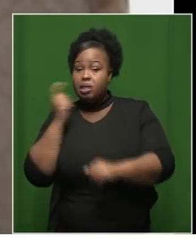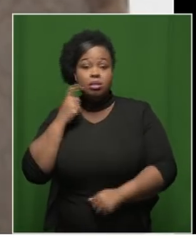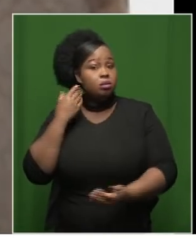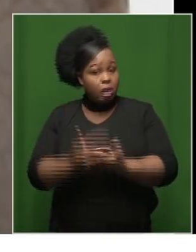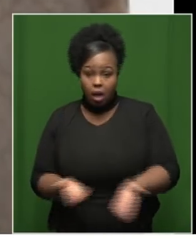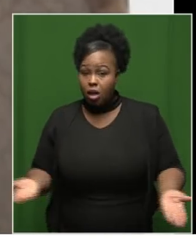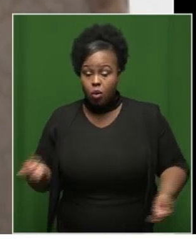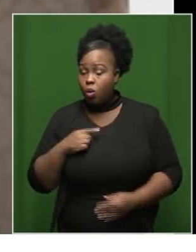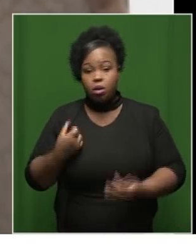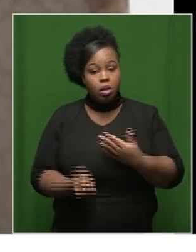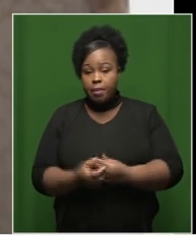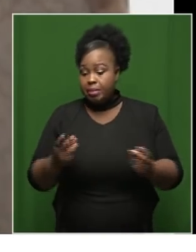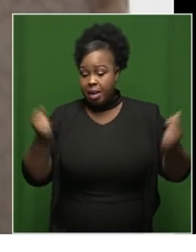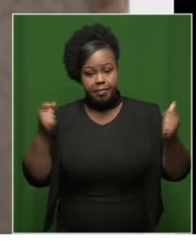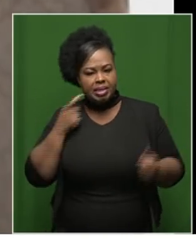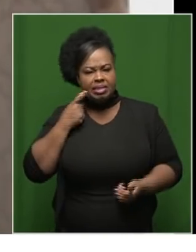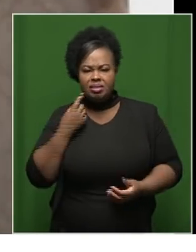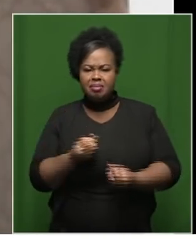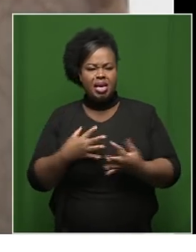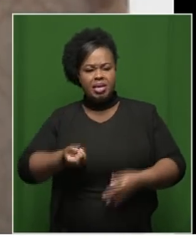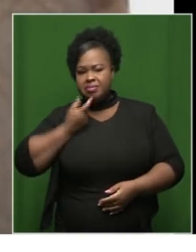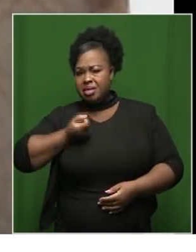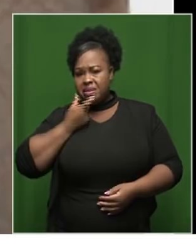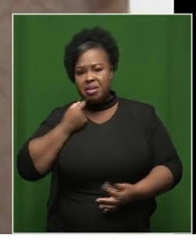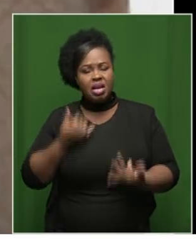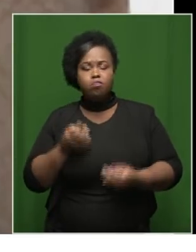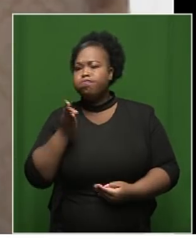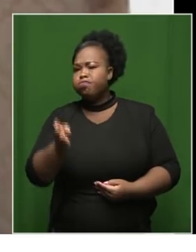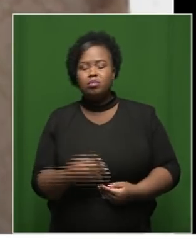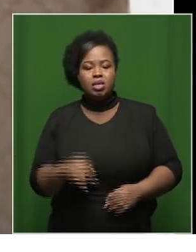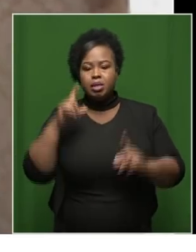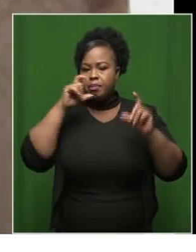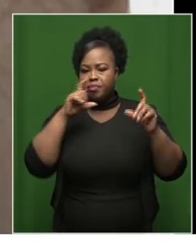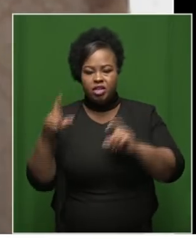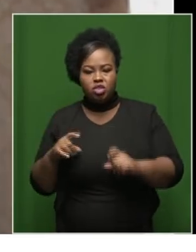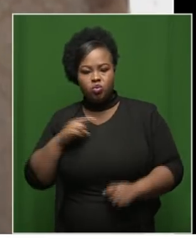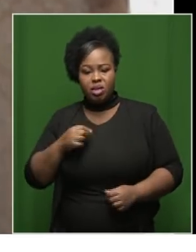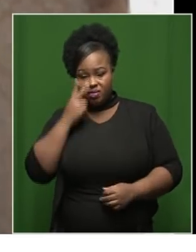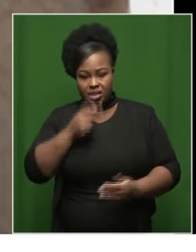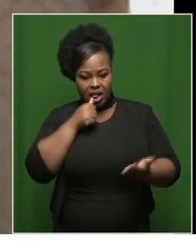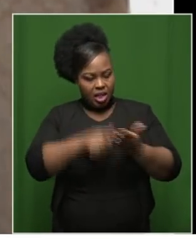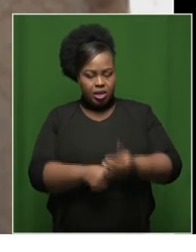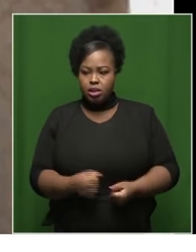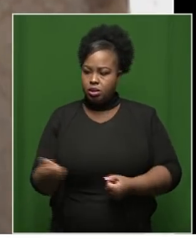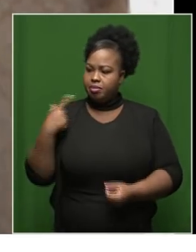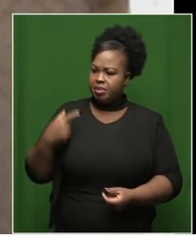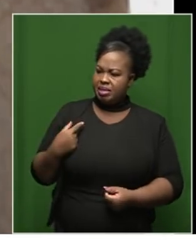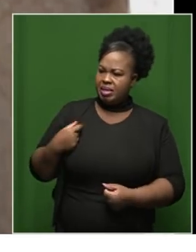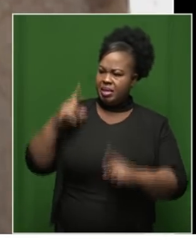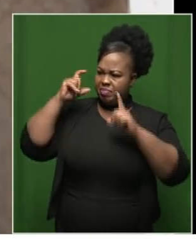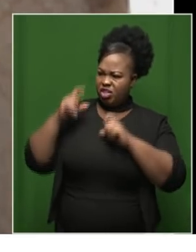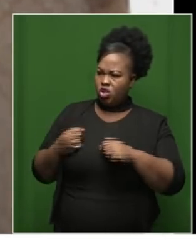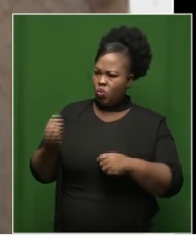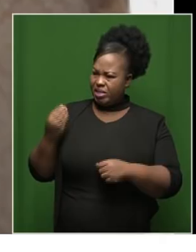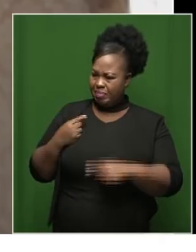mean, it can get done overnight, and thousands of tablets have now flooded the market. I get pictures because people have seen my letter. Random people will send me a picture on